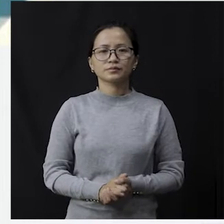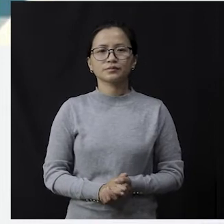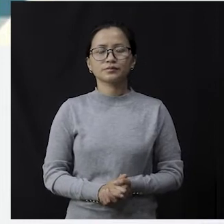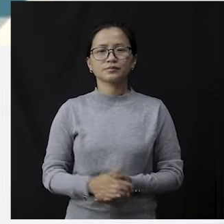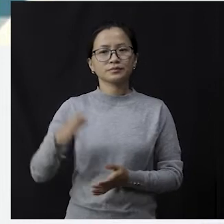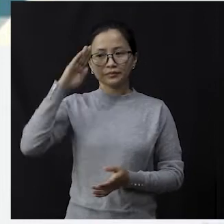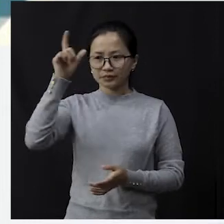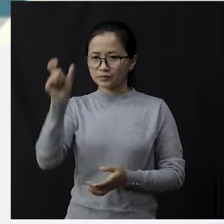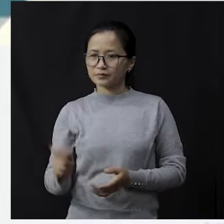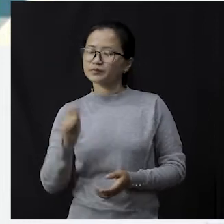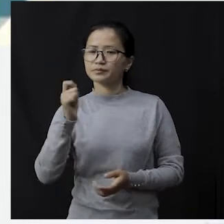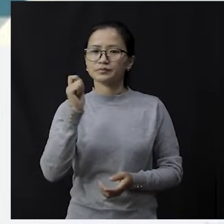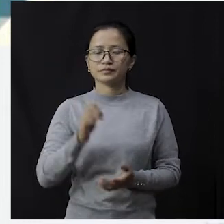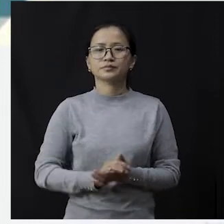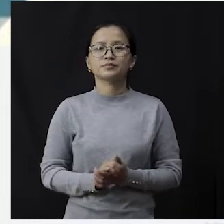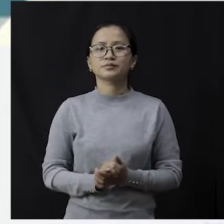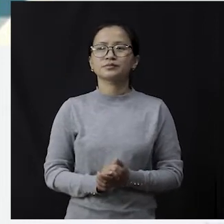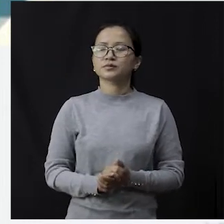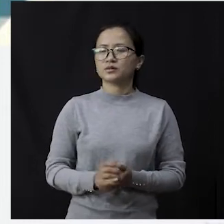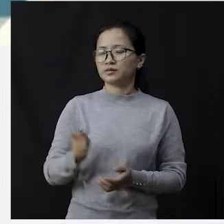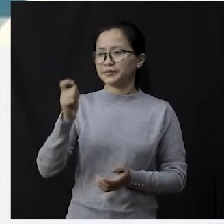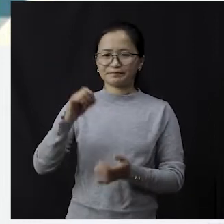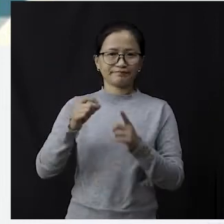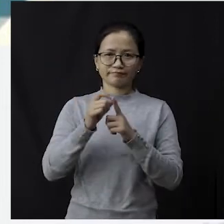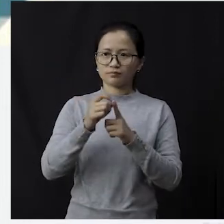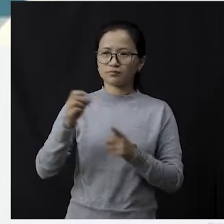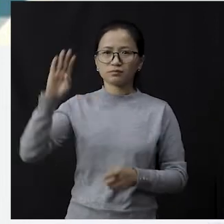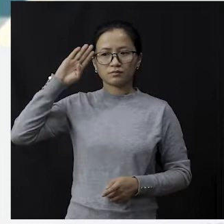A policeman works in a police station.